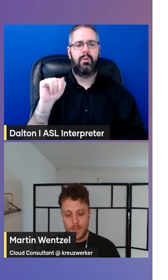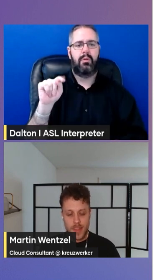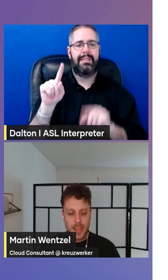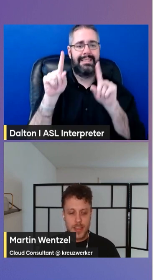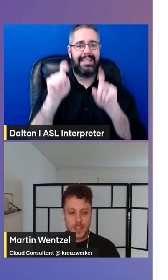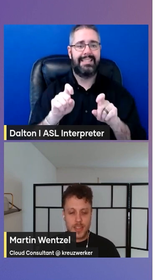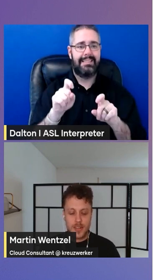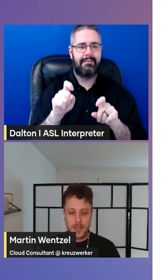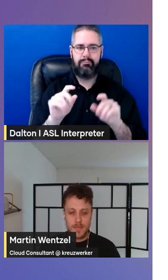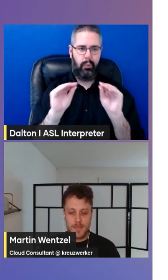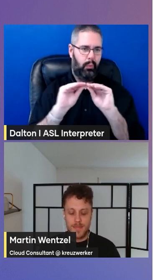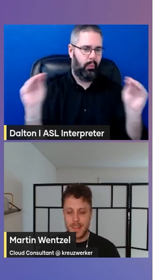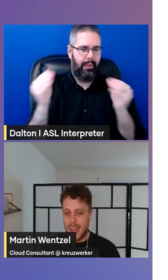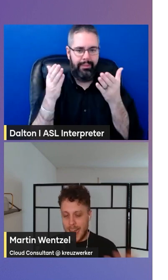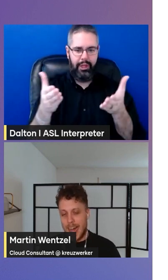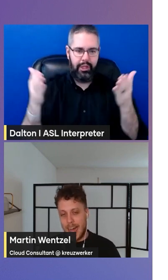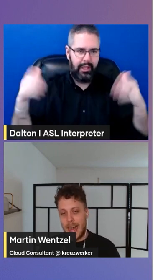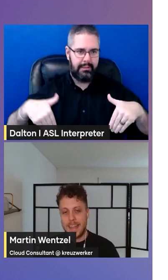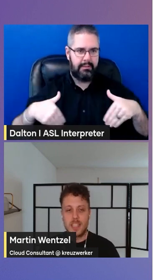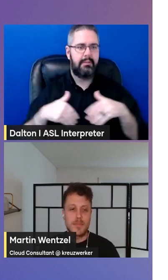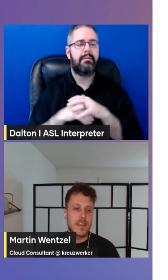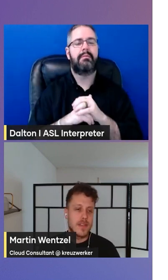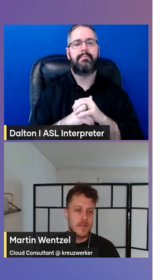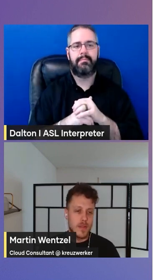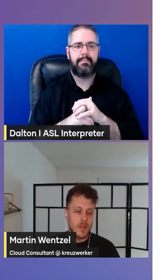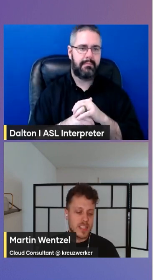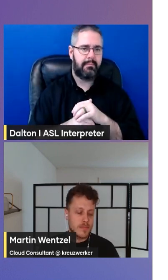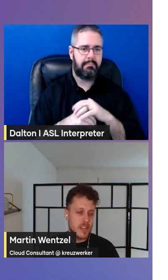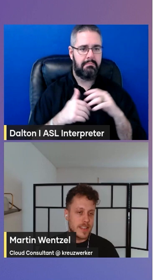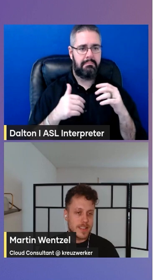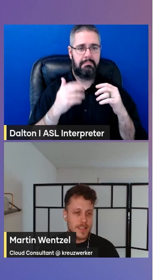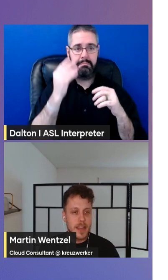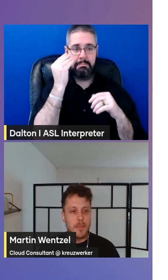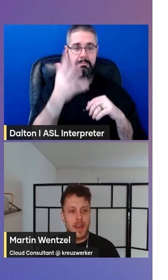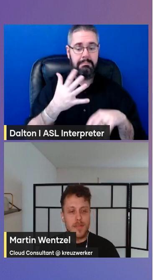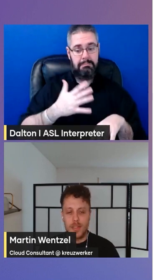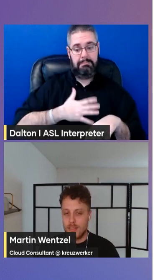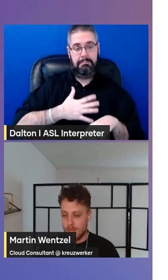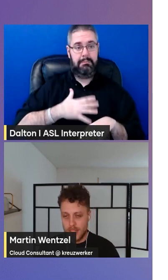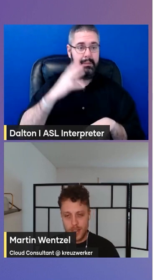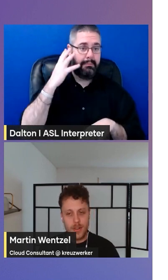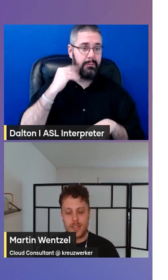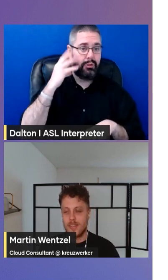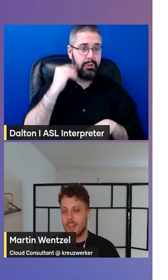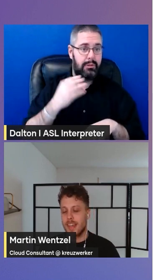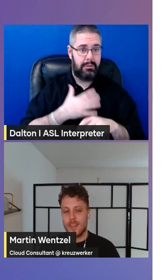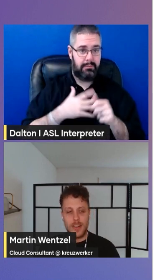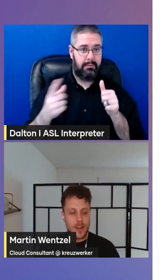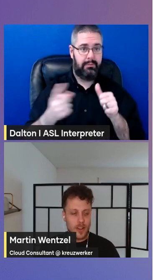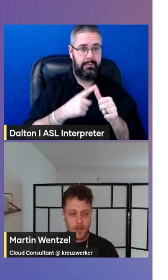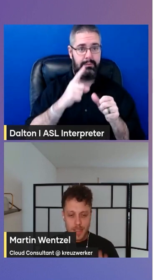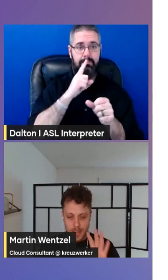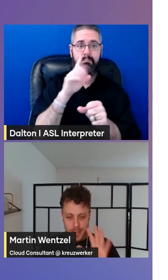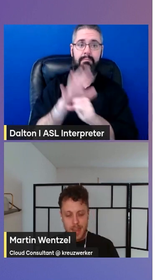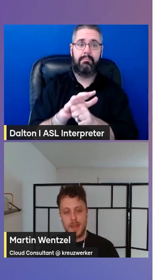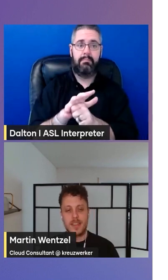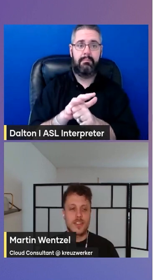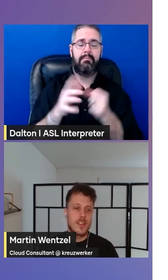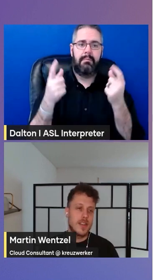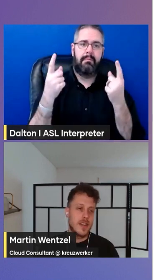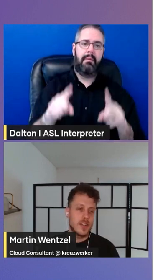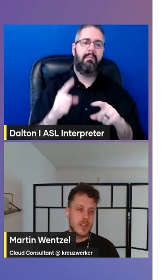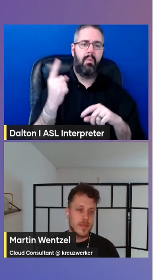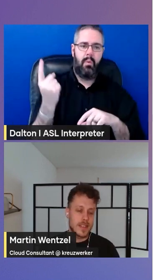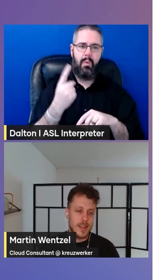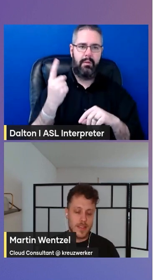yet. So I can speak from my own experience. My first commit also, they are always